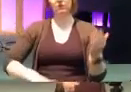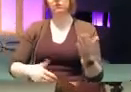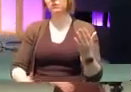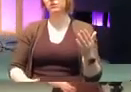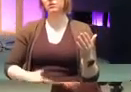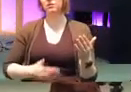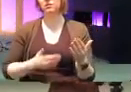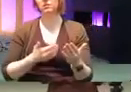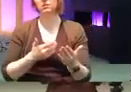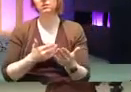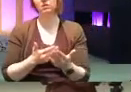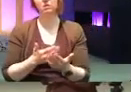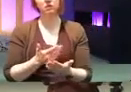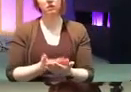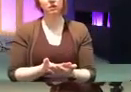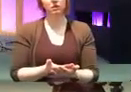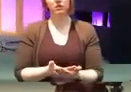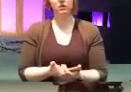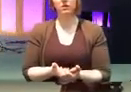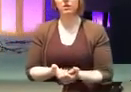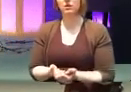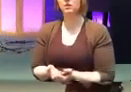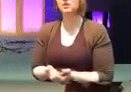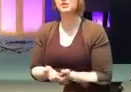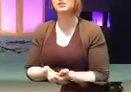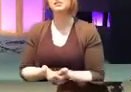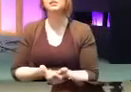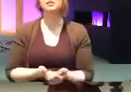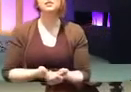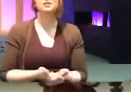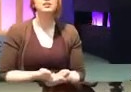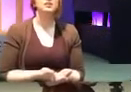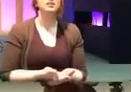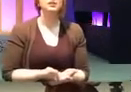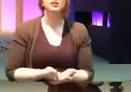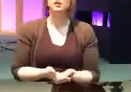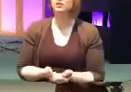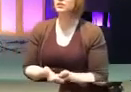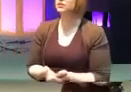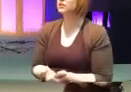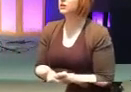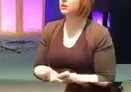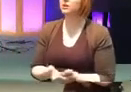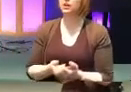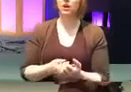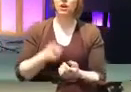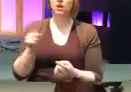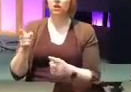For